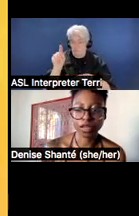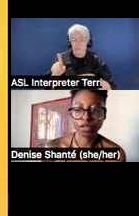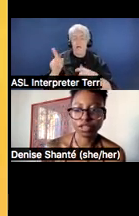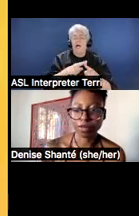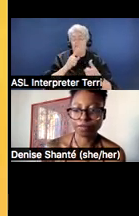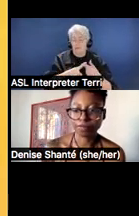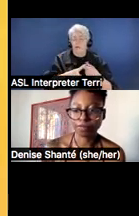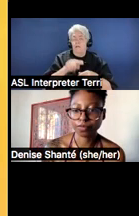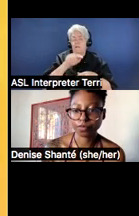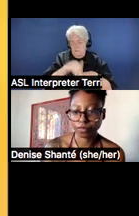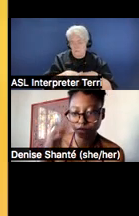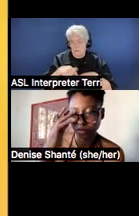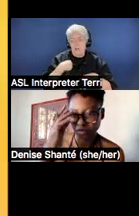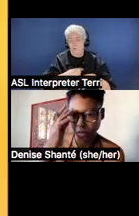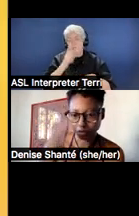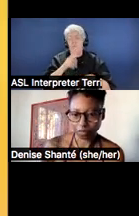might look like in the chat.